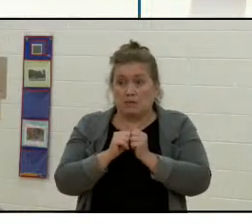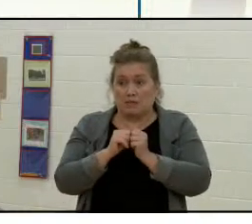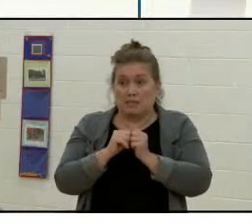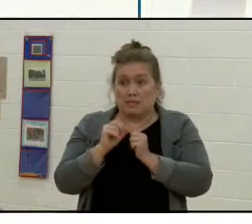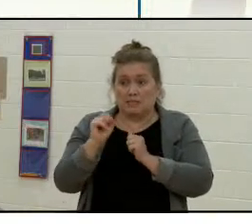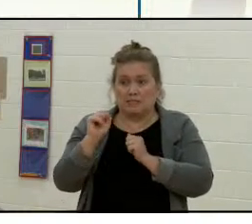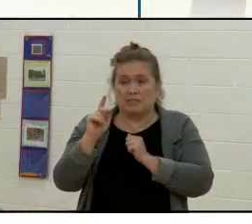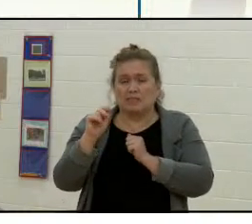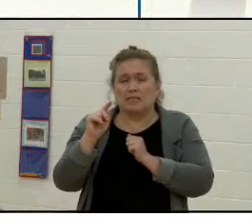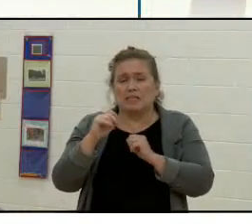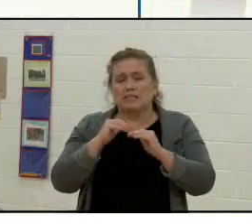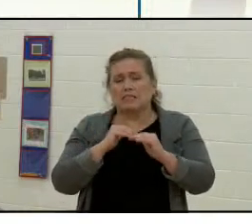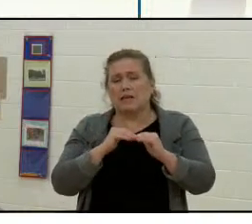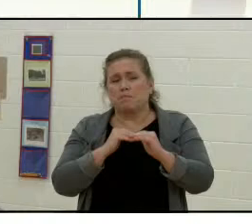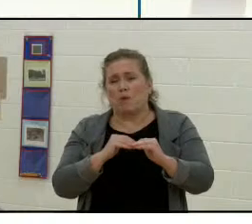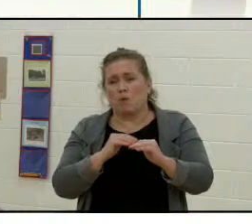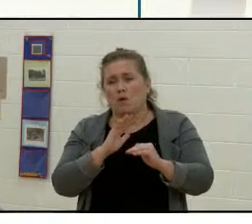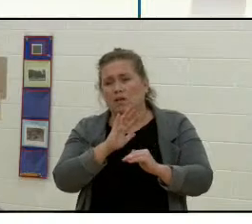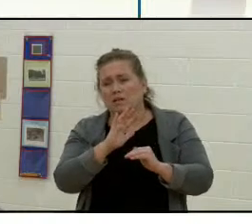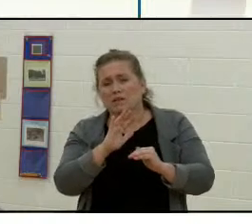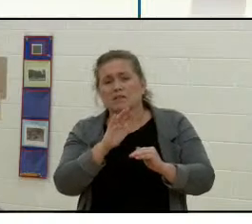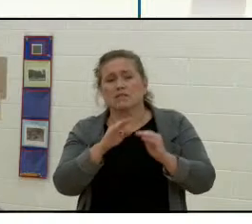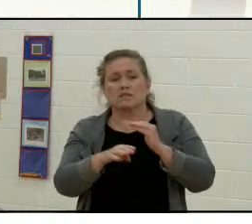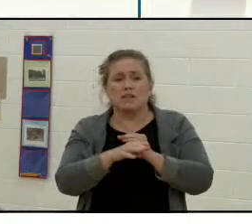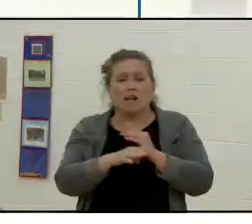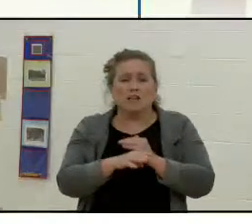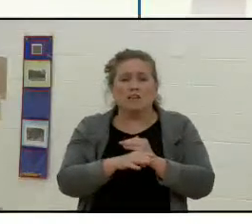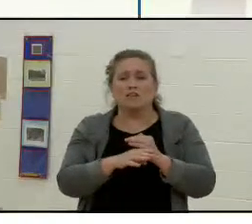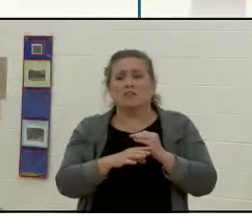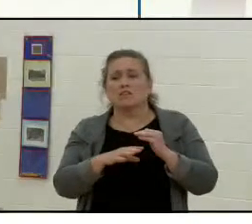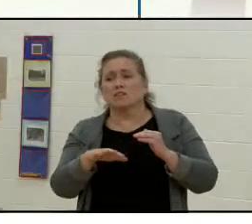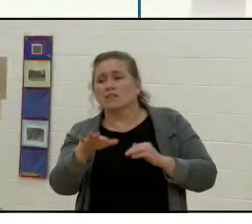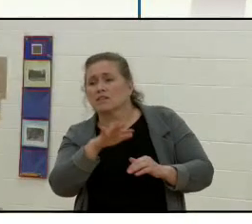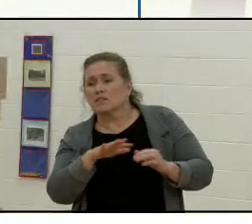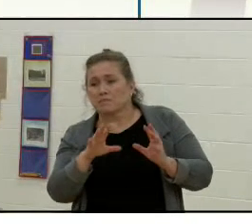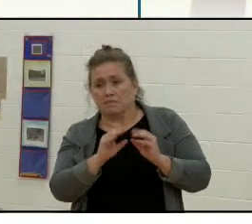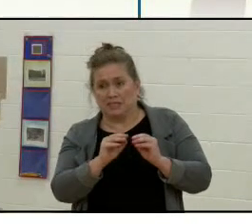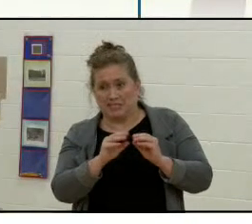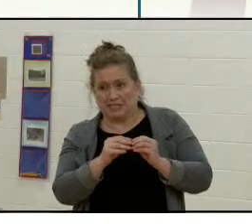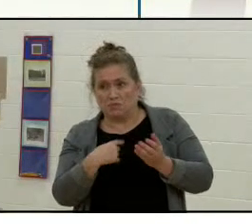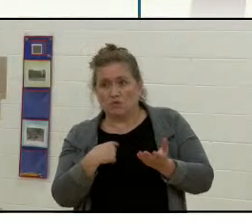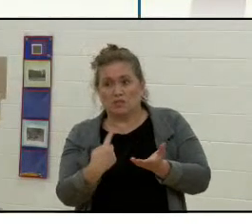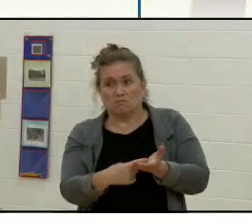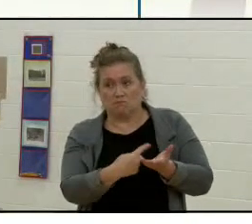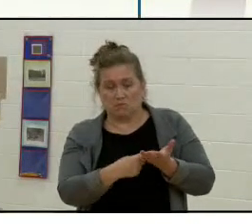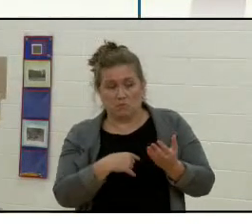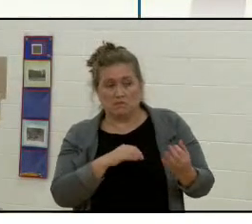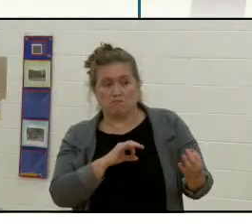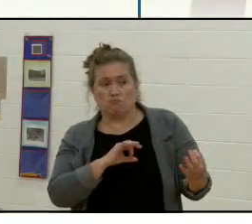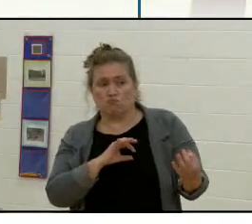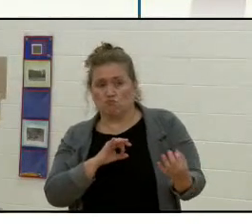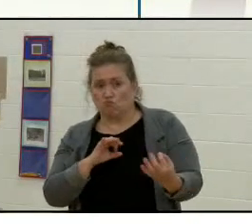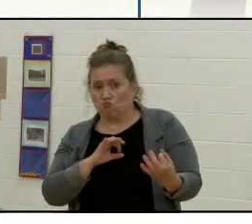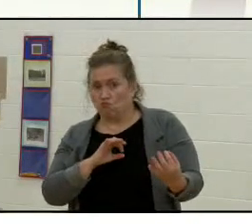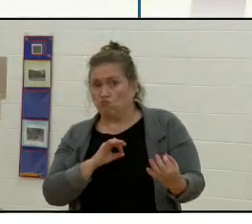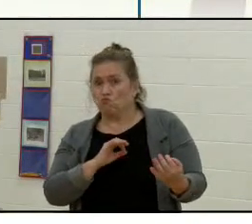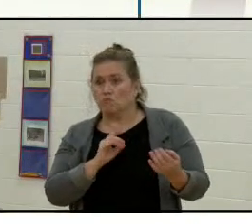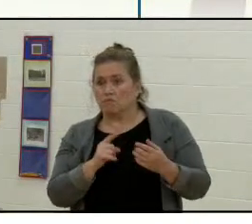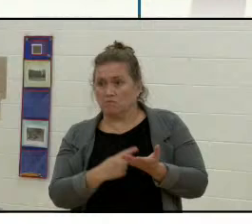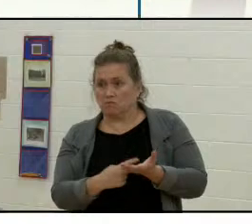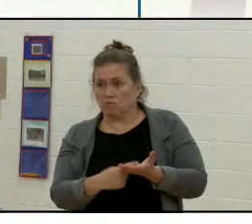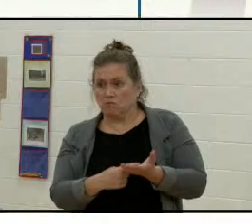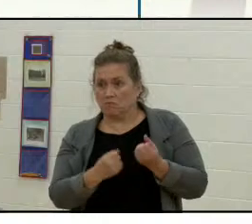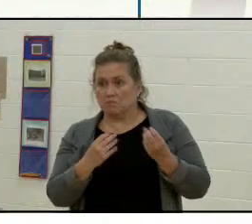soccer players, and at the last meeting, the people I've spoken to since then, most of those people are perfectly happy to pick